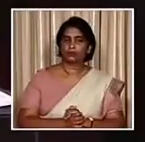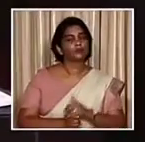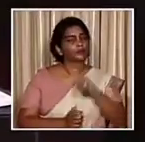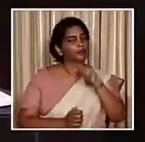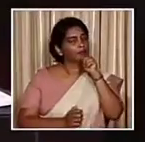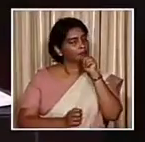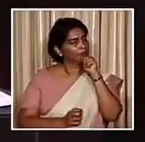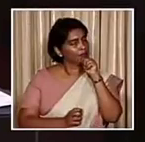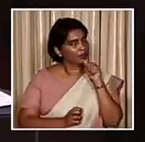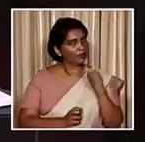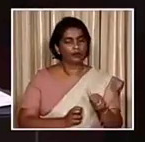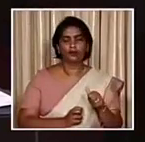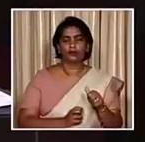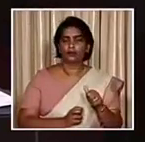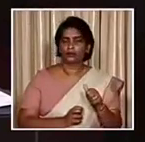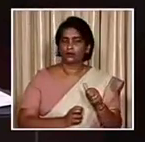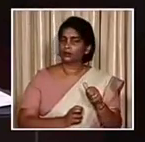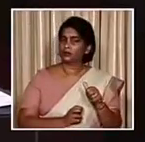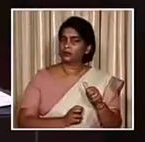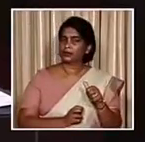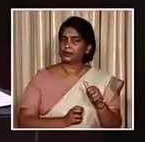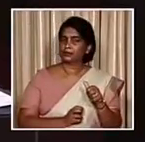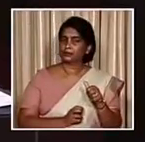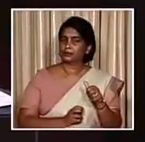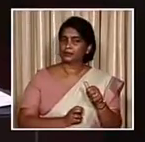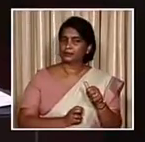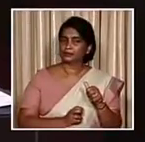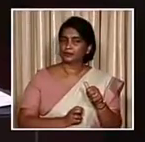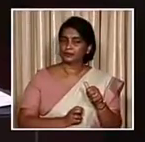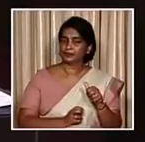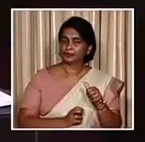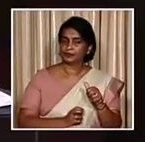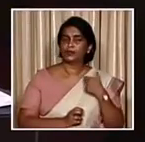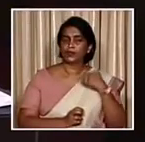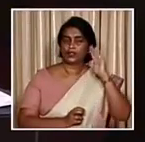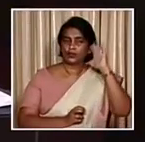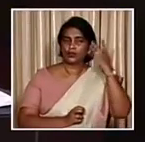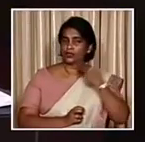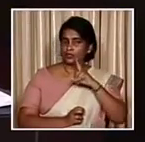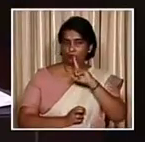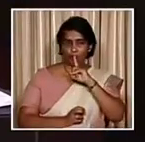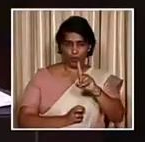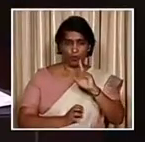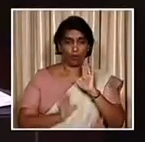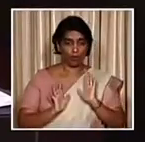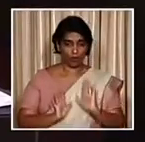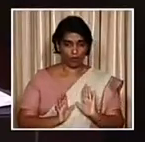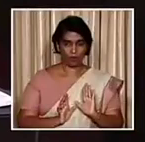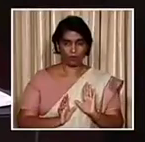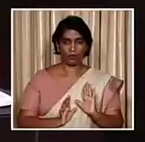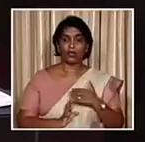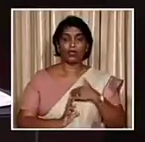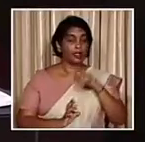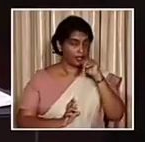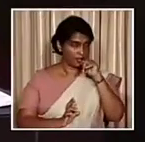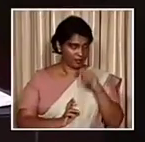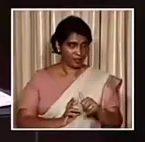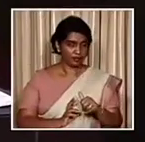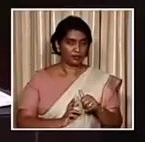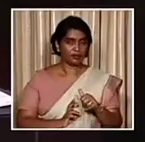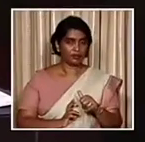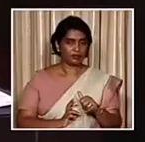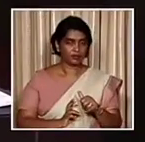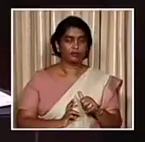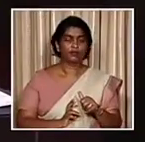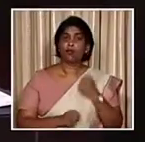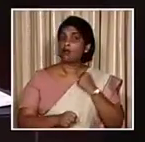us in the opposition. We are fully equipped to take up the challenge of the government, right,